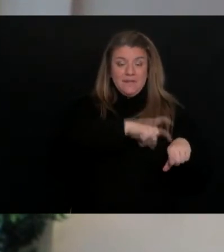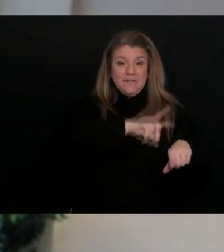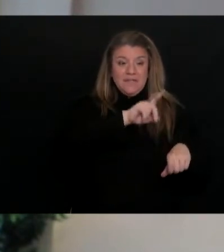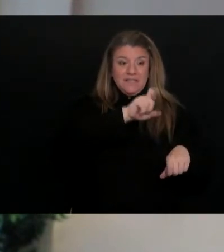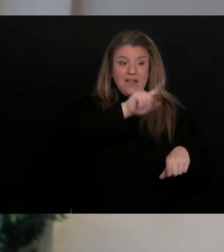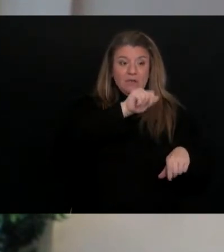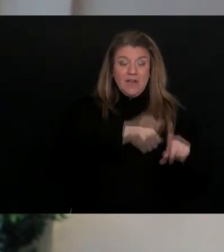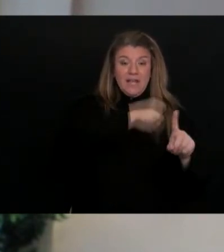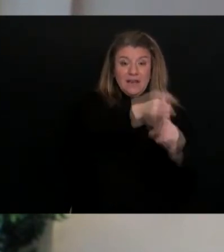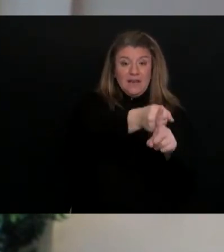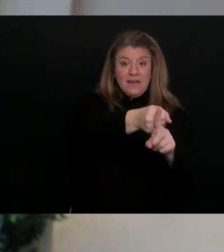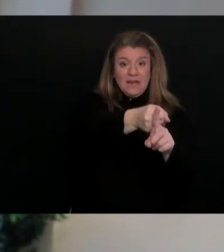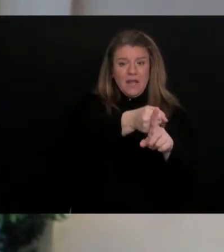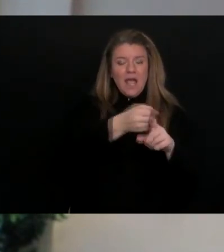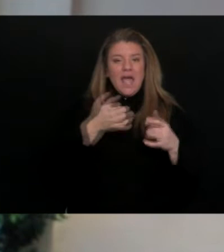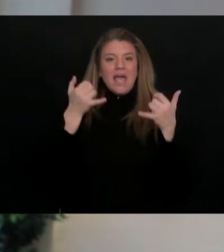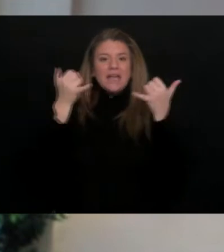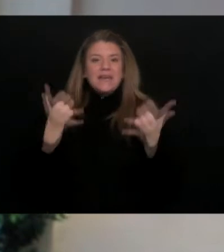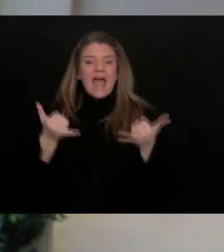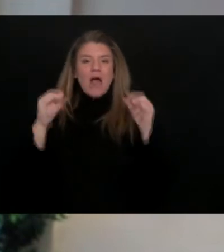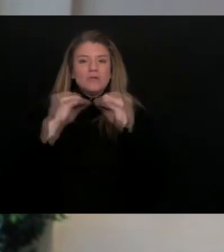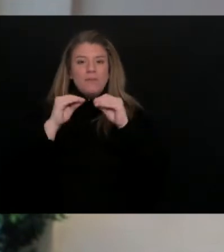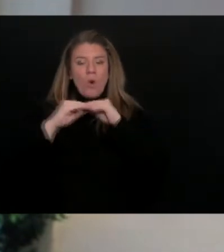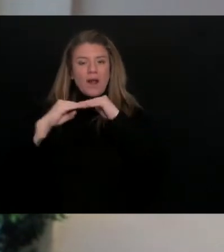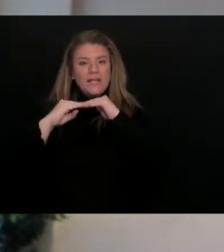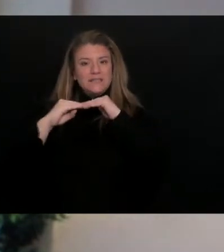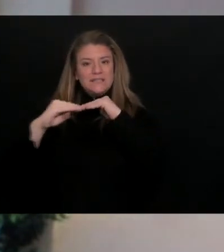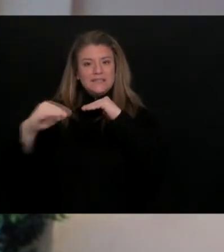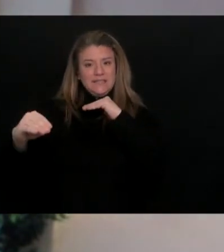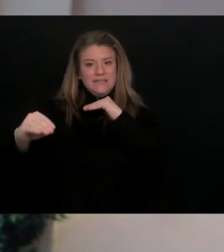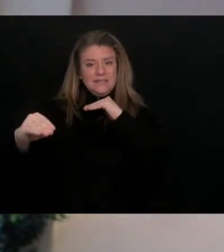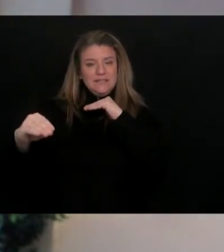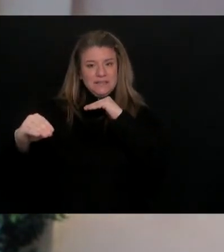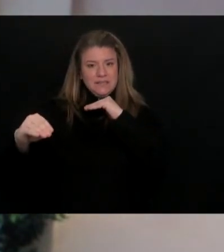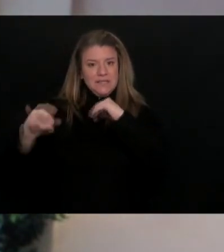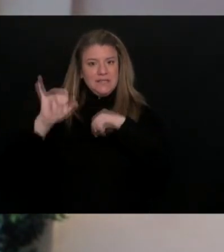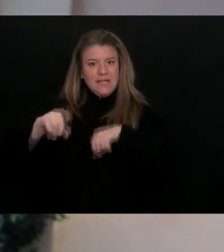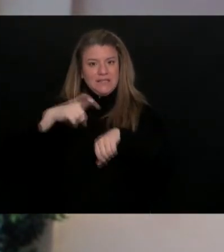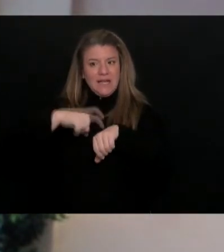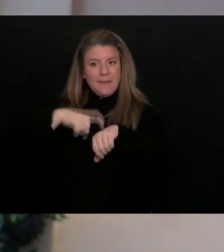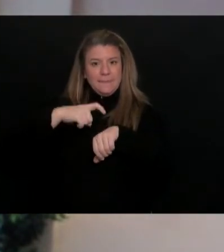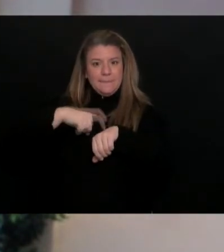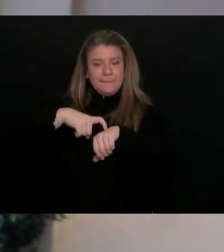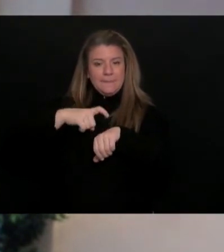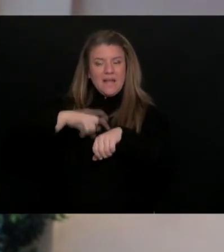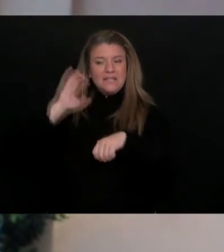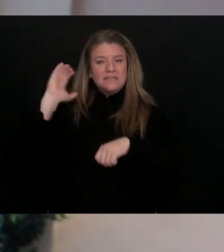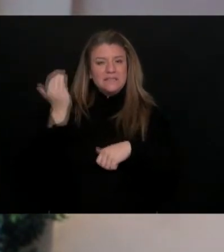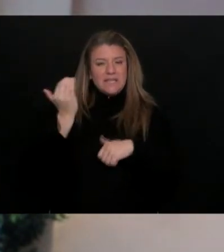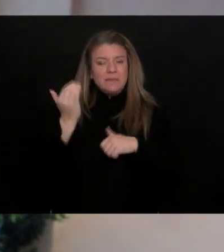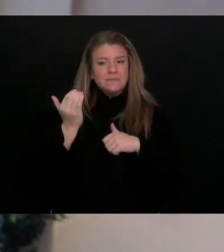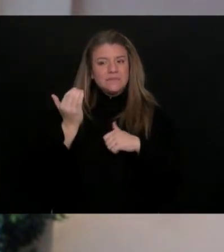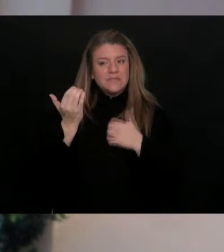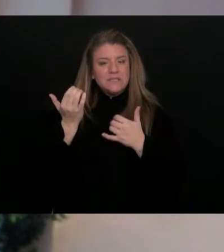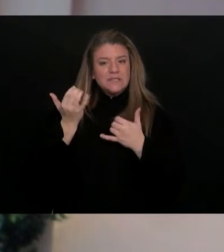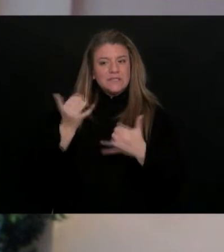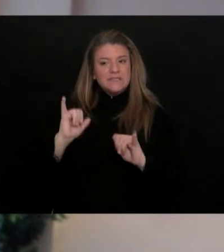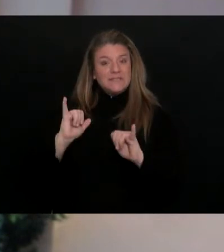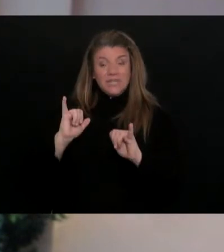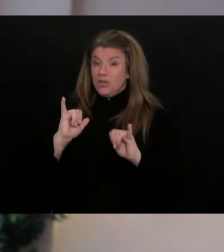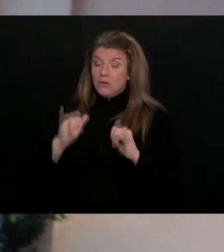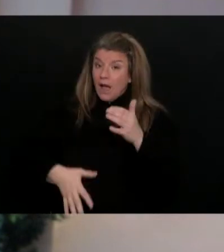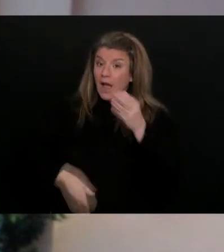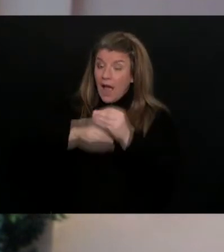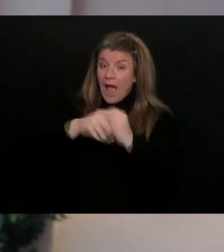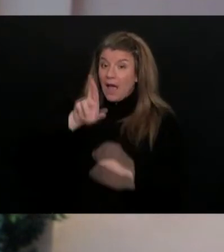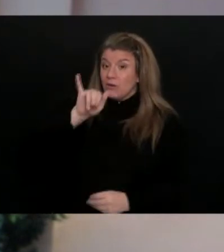this sort of consistent stopping, this plateauing, which is still very much puts us at risk because, as